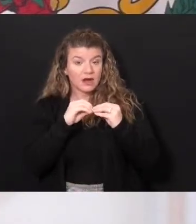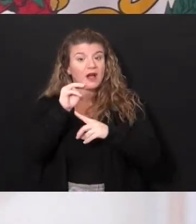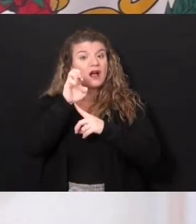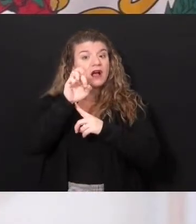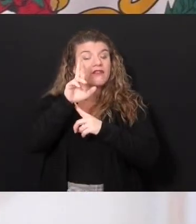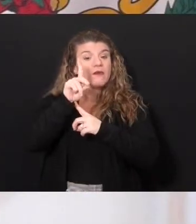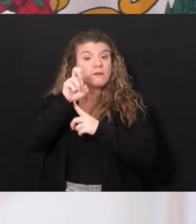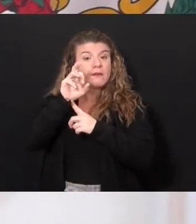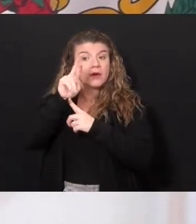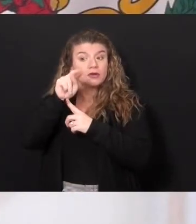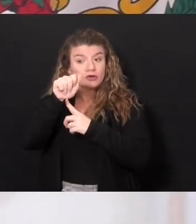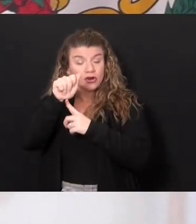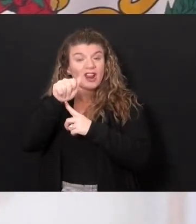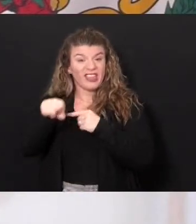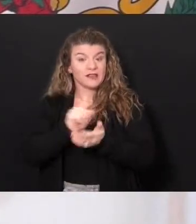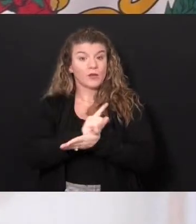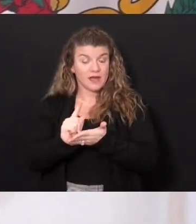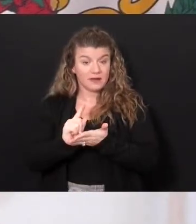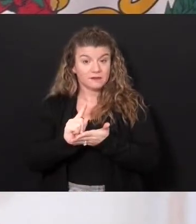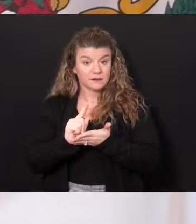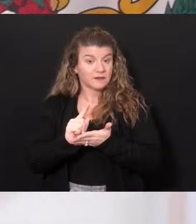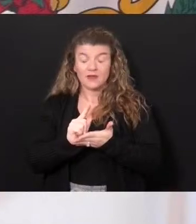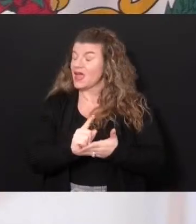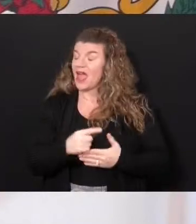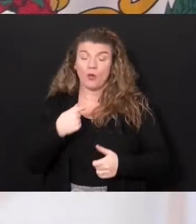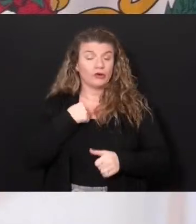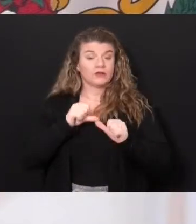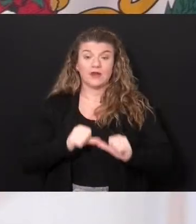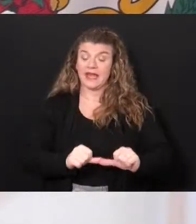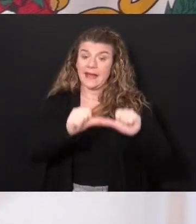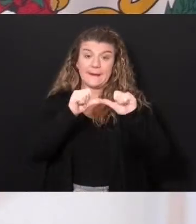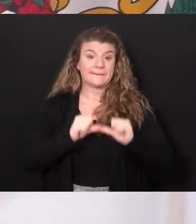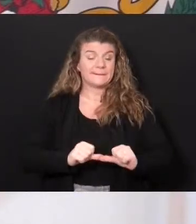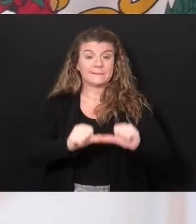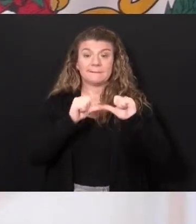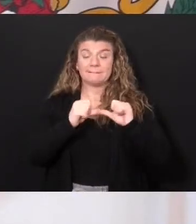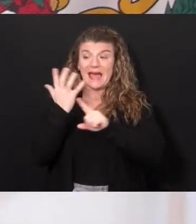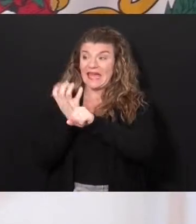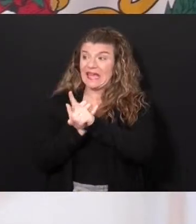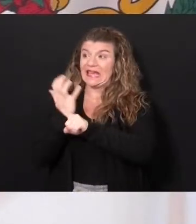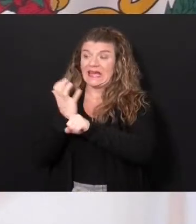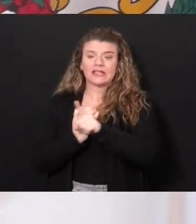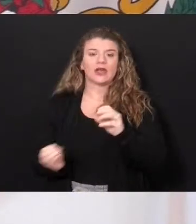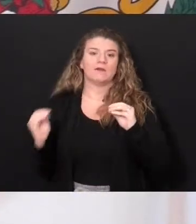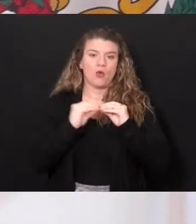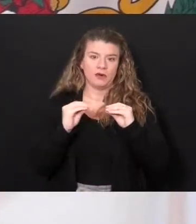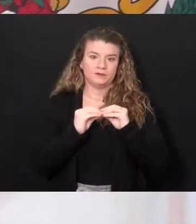Moderna vaccines in this week, and we're just going to keep pushing and pushing to try to get more and more.